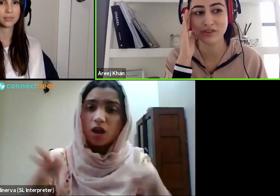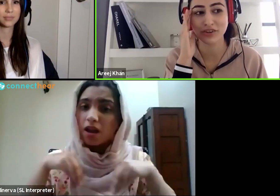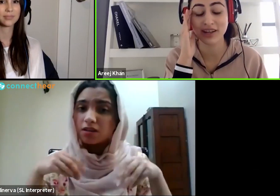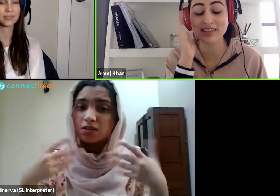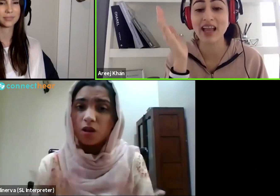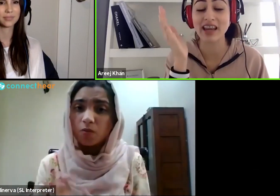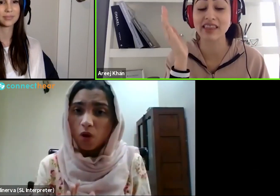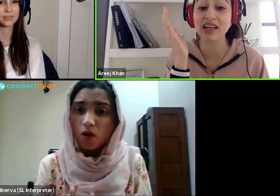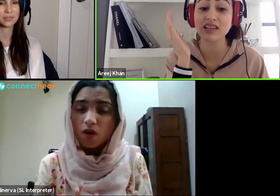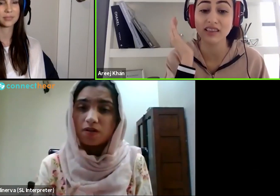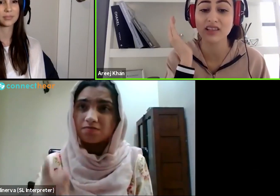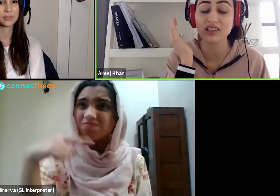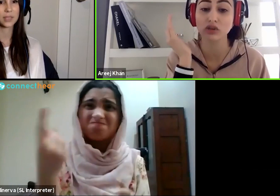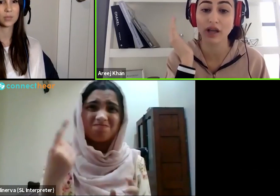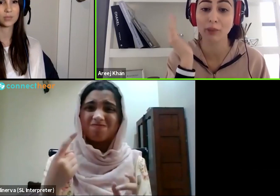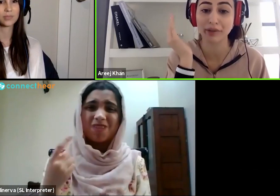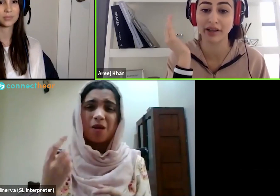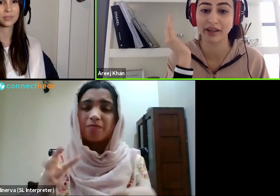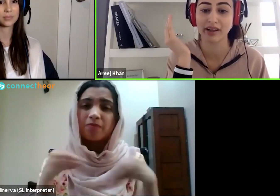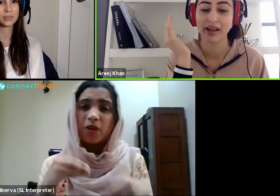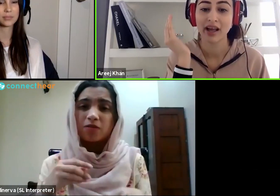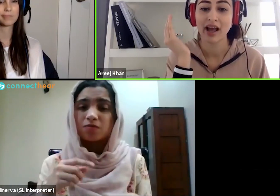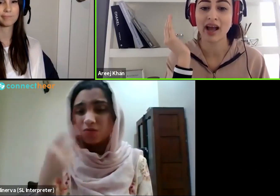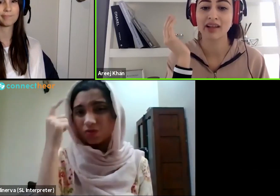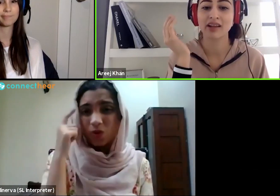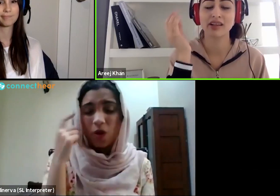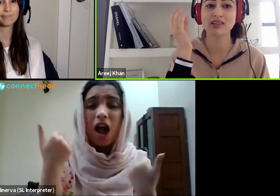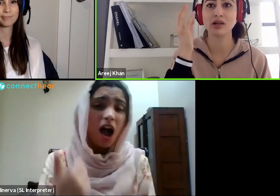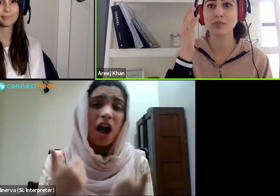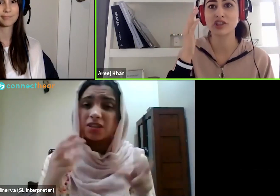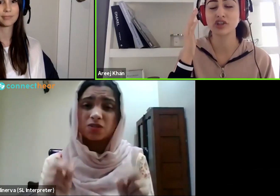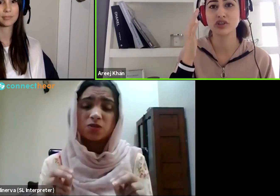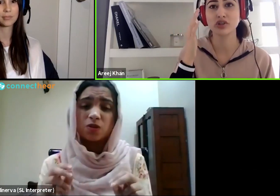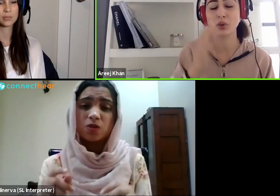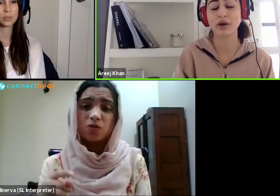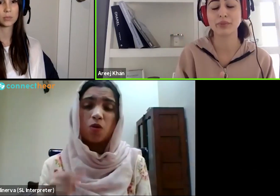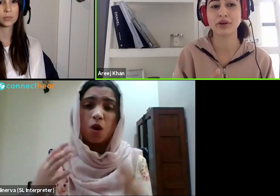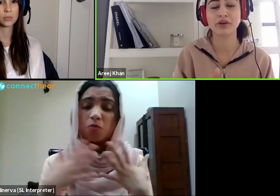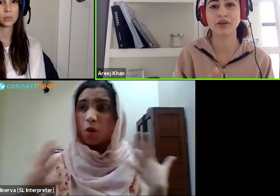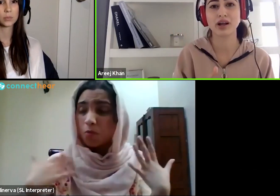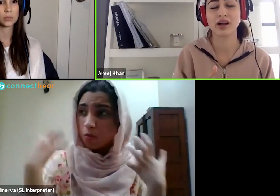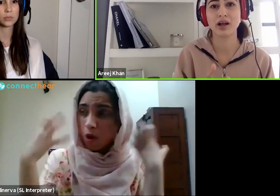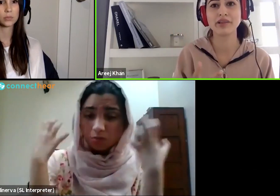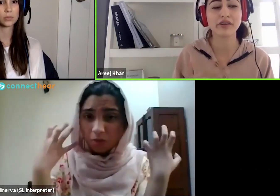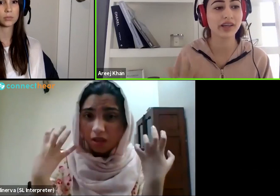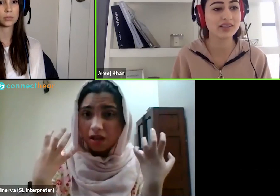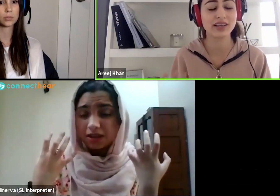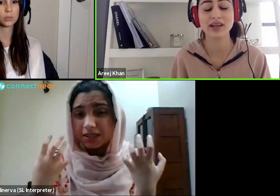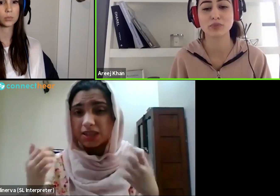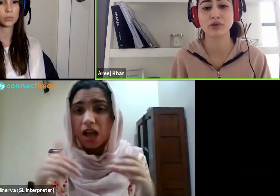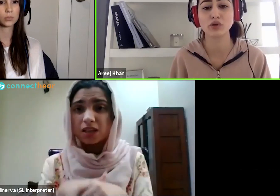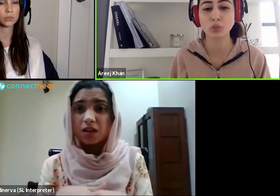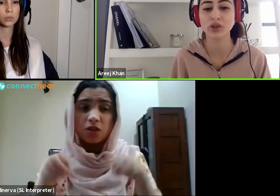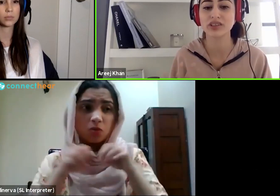it's insane. And things like that are still happening. And this kind of message needs to go out there. I mean, the kids,